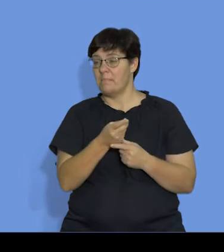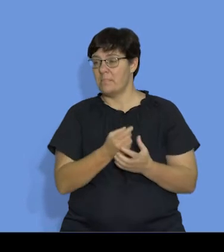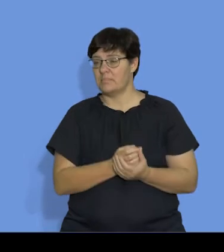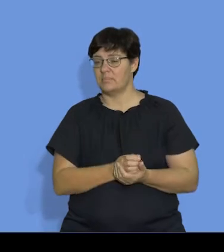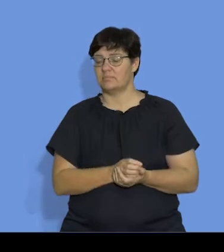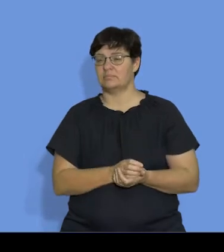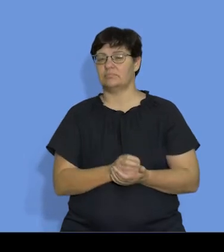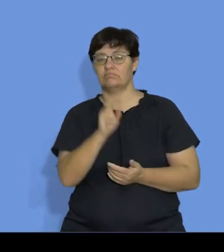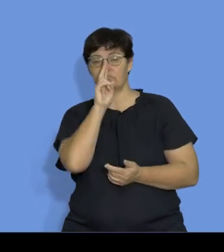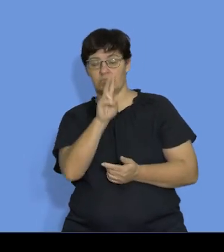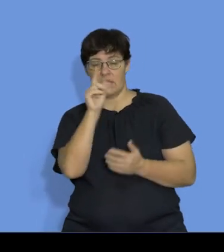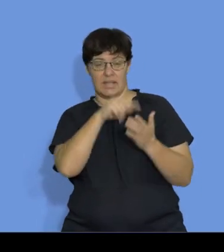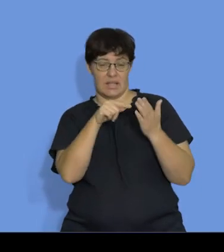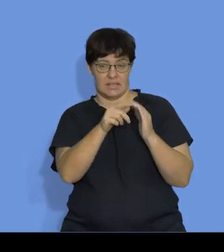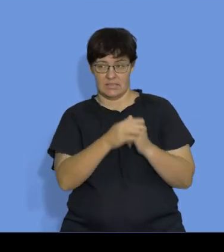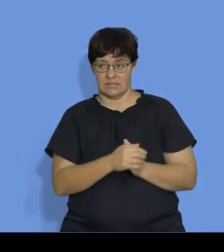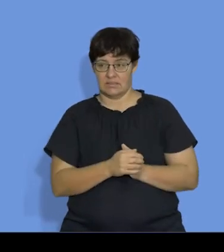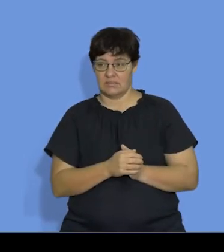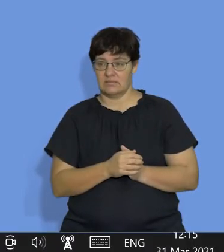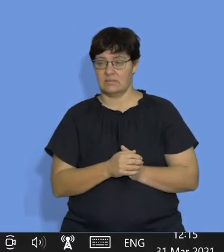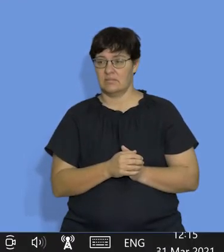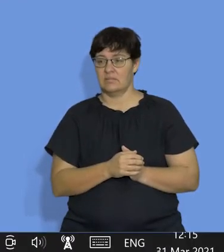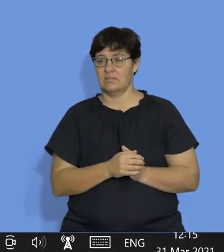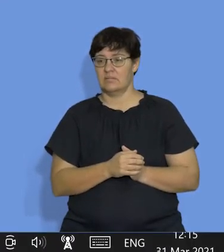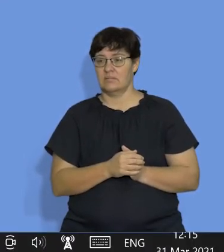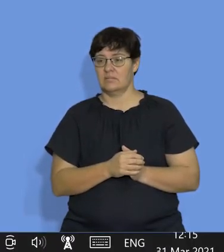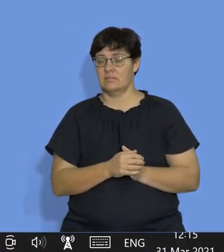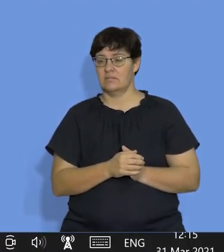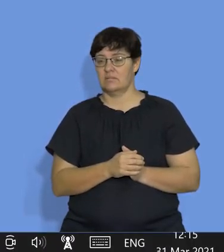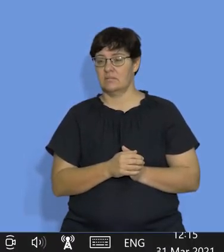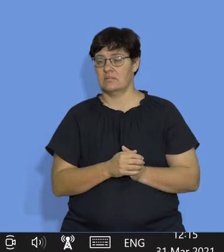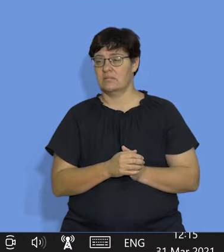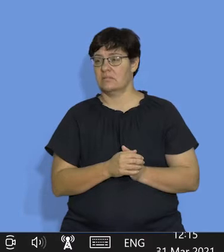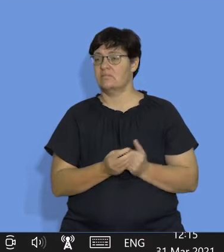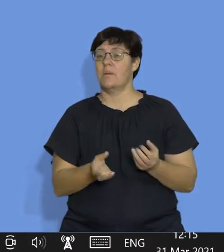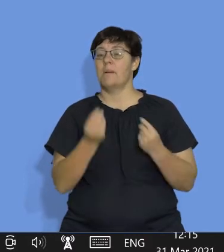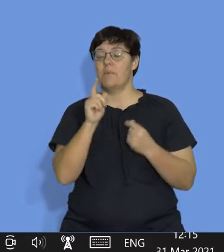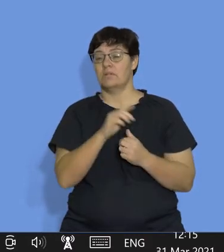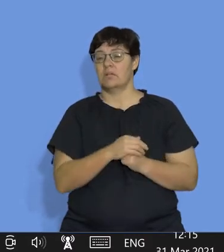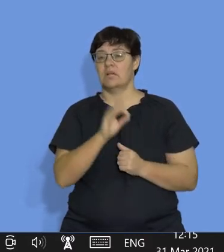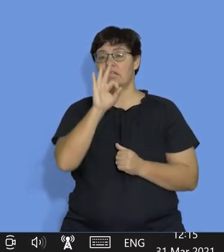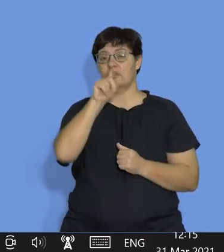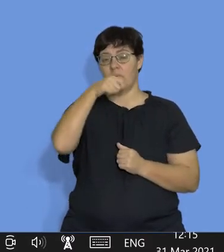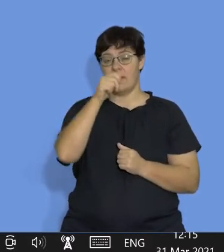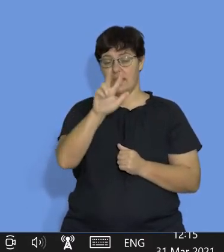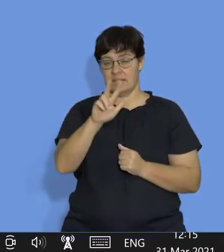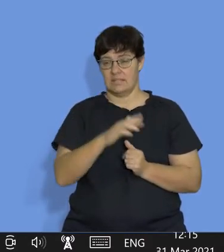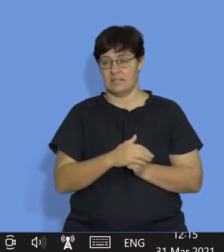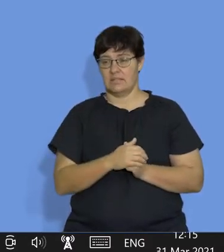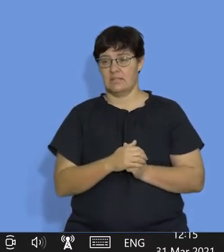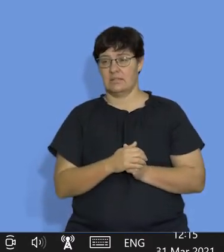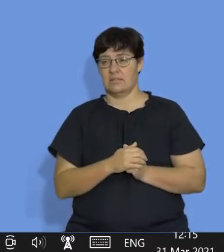We can quickly go to our calculator, all right? What do we have? We've got 3.8, all